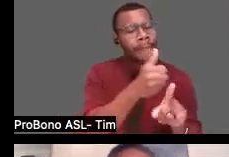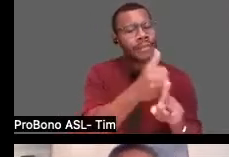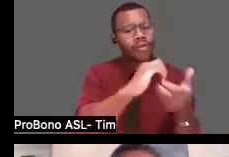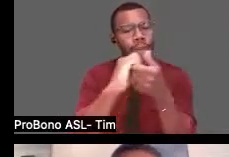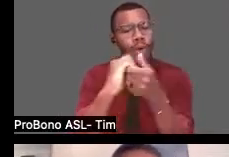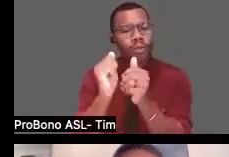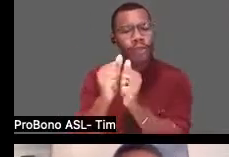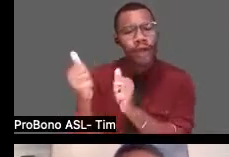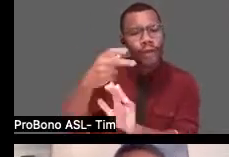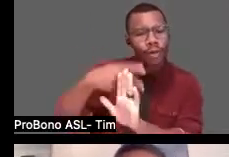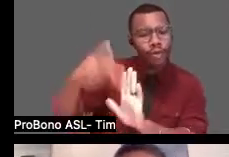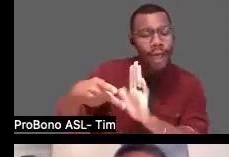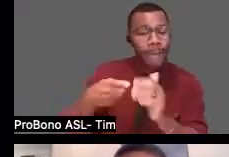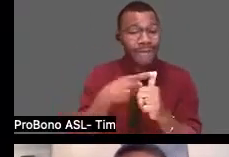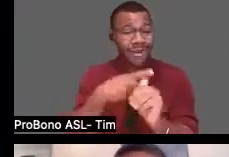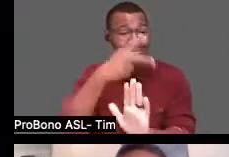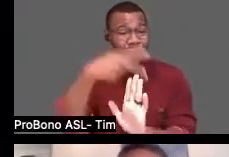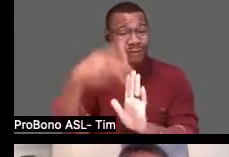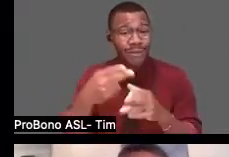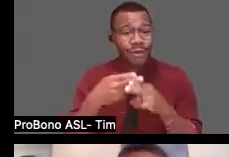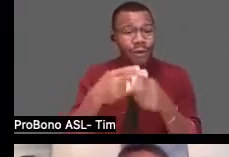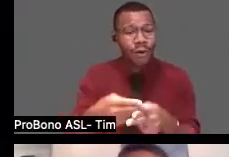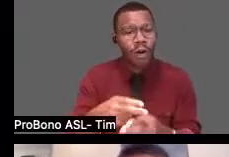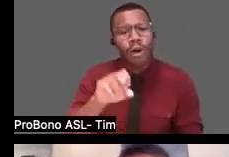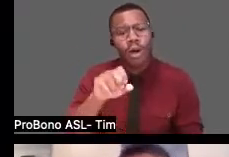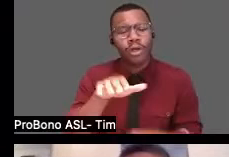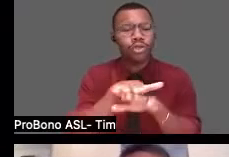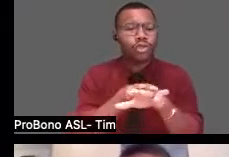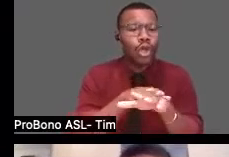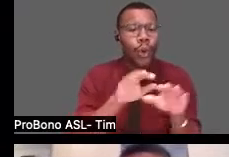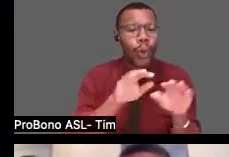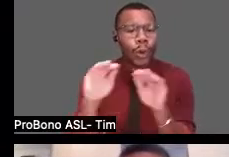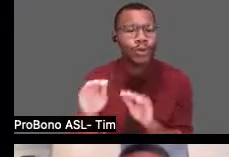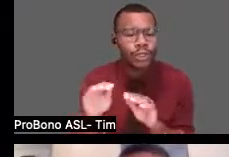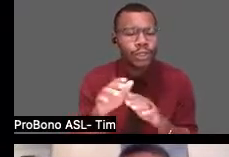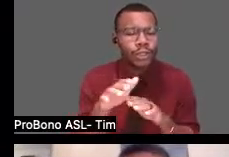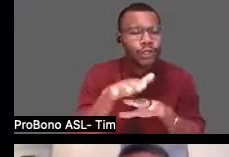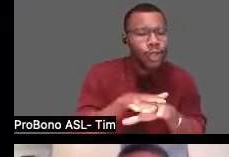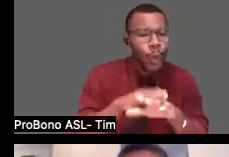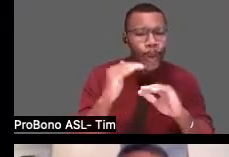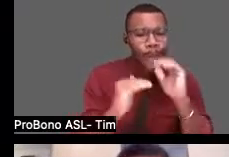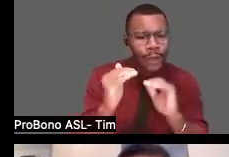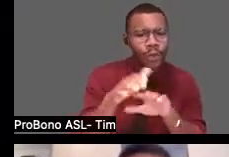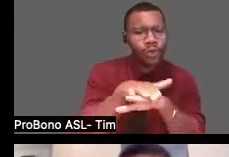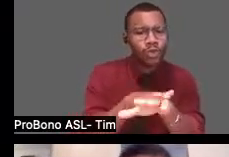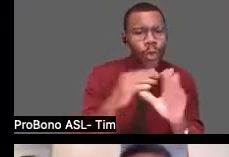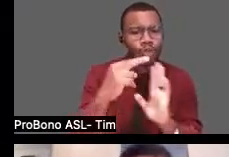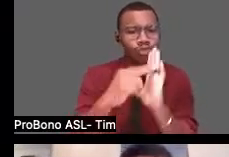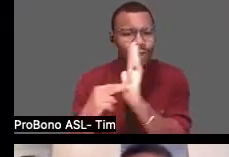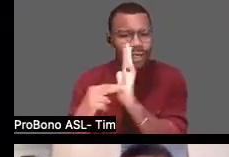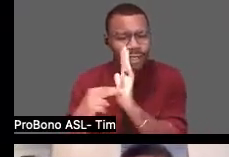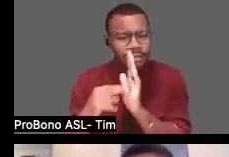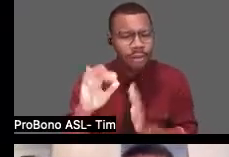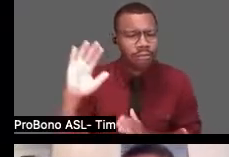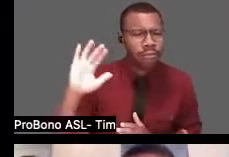titled Slow Motion, Slow Build, Slow Read, and that took place on April 5th and was facilitated by educator C.J. Mitchell and poet